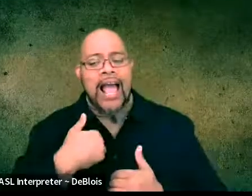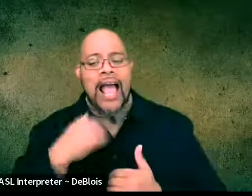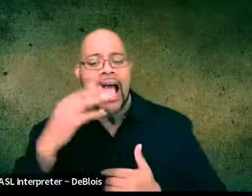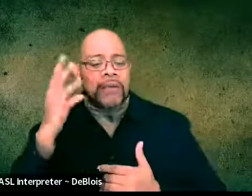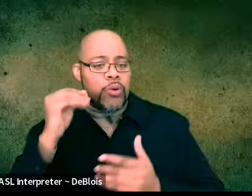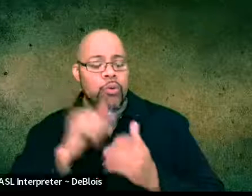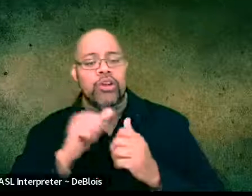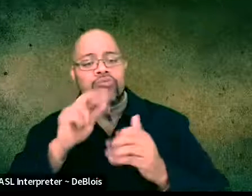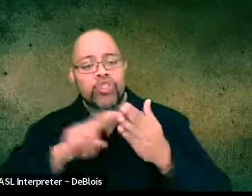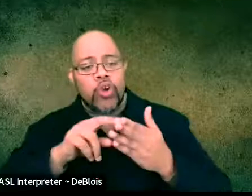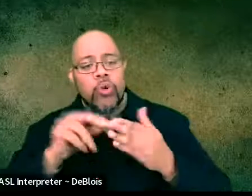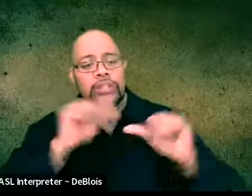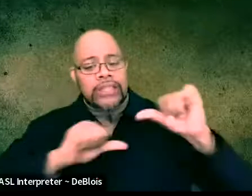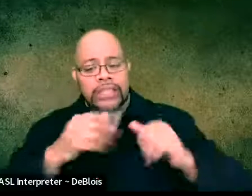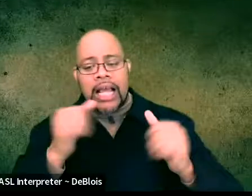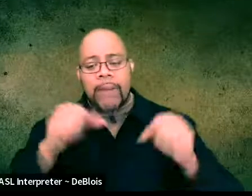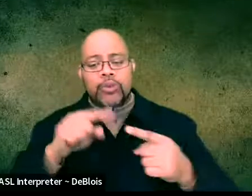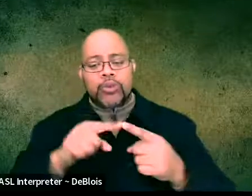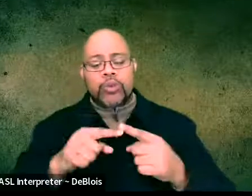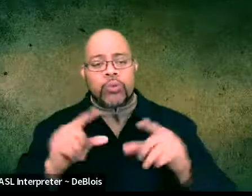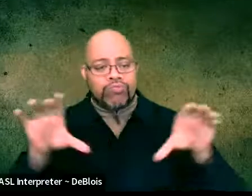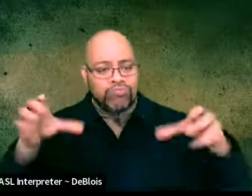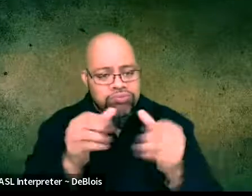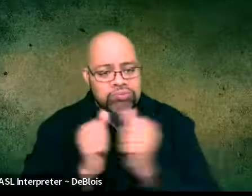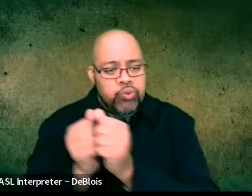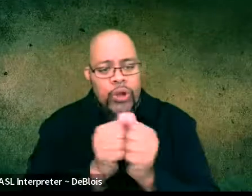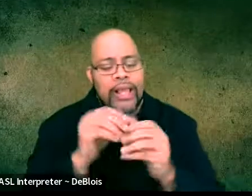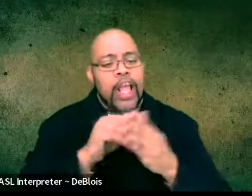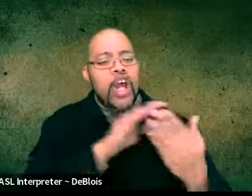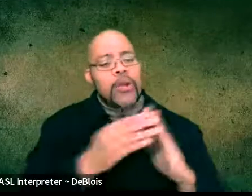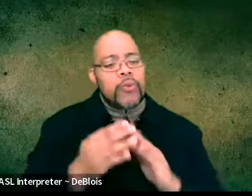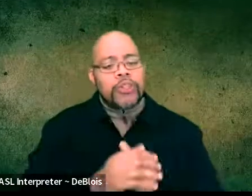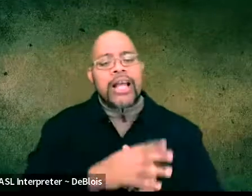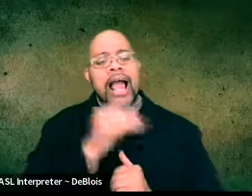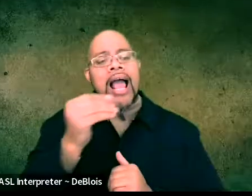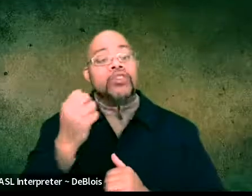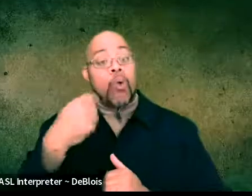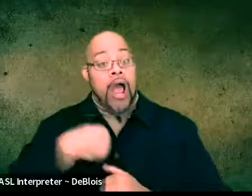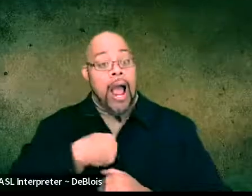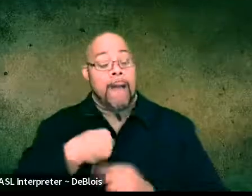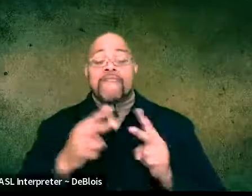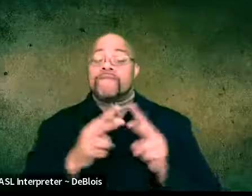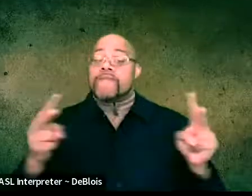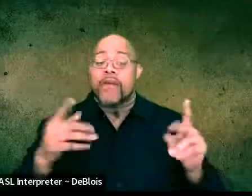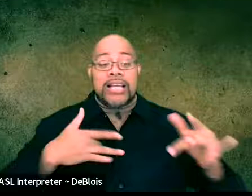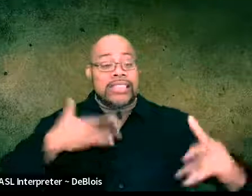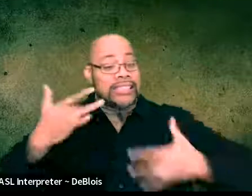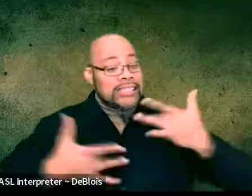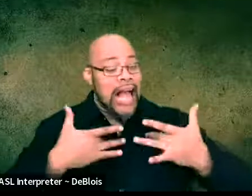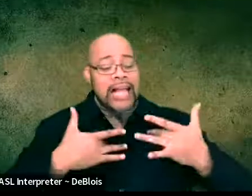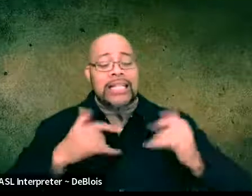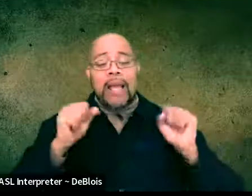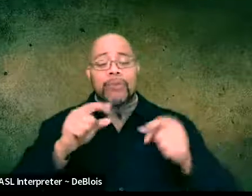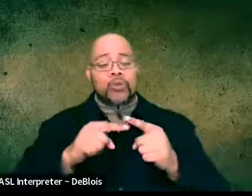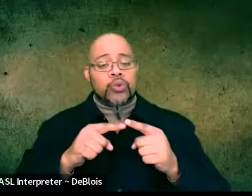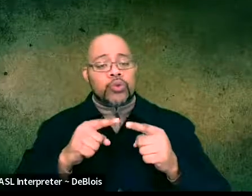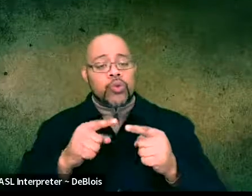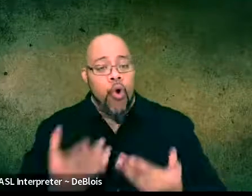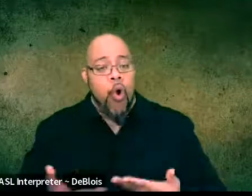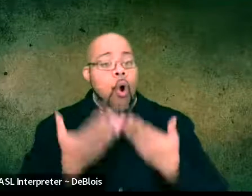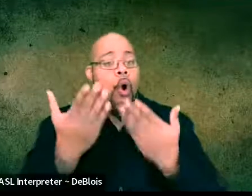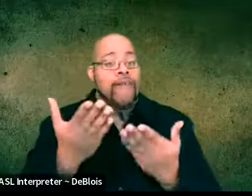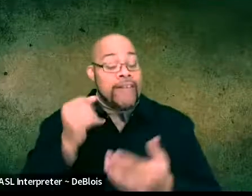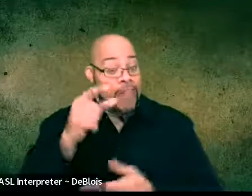and scientists, and to be able to come together in community. And so I am very excited to be able to offer this. So